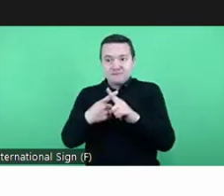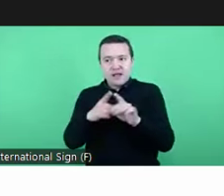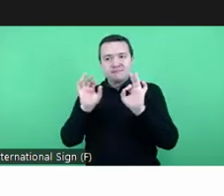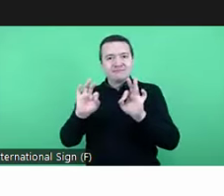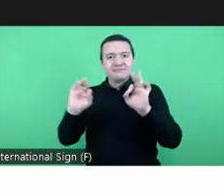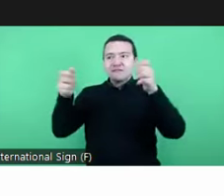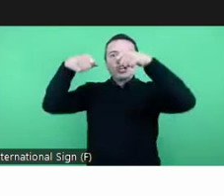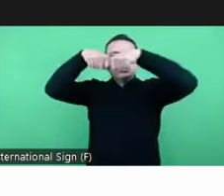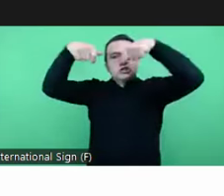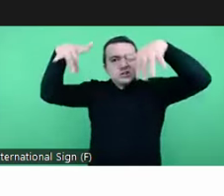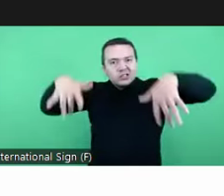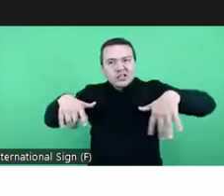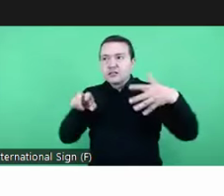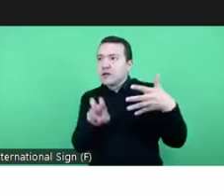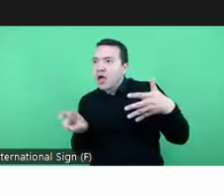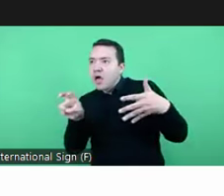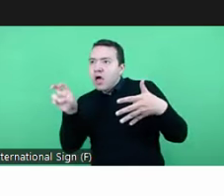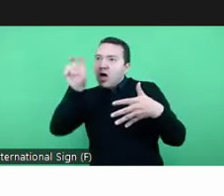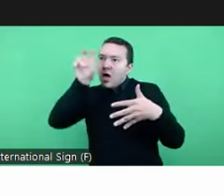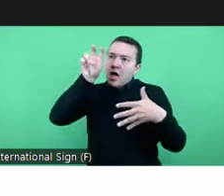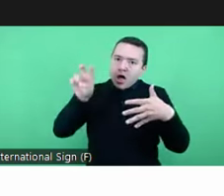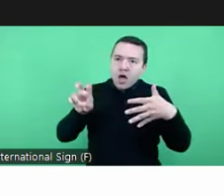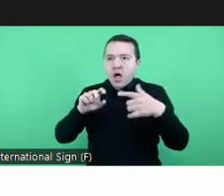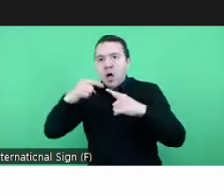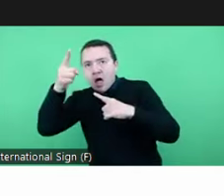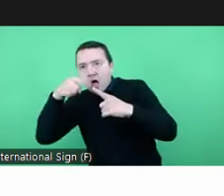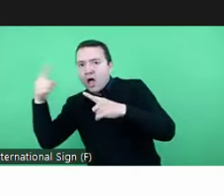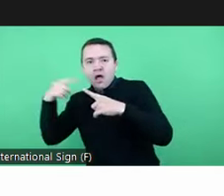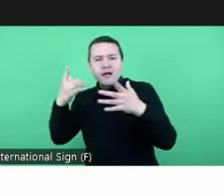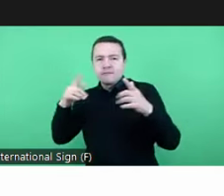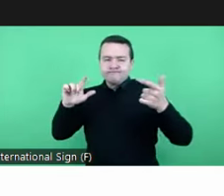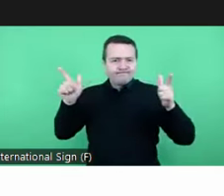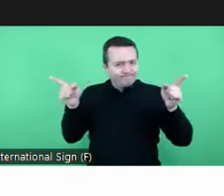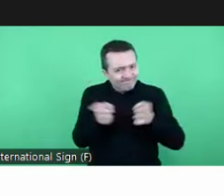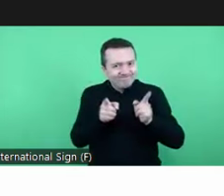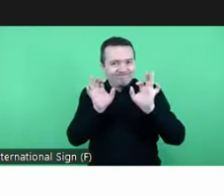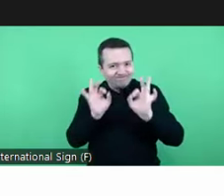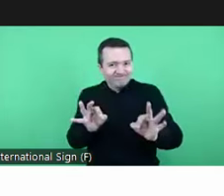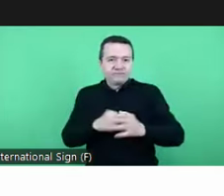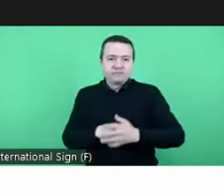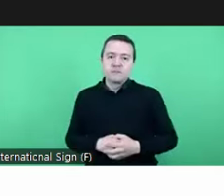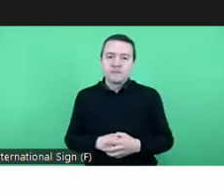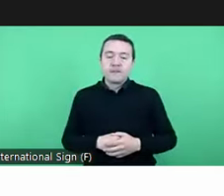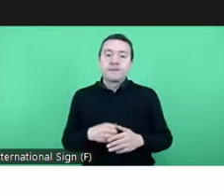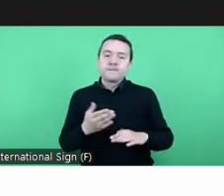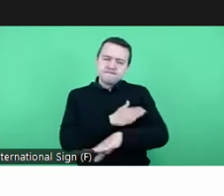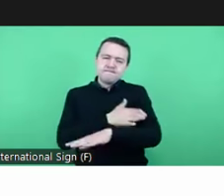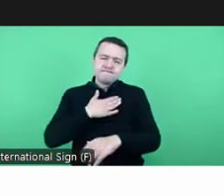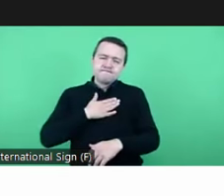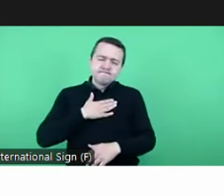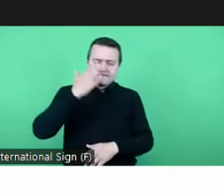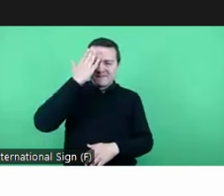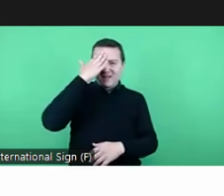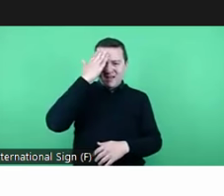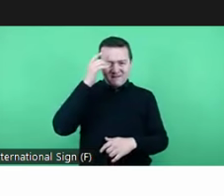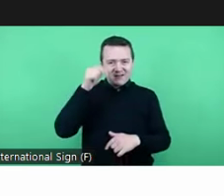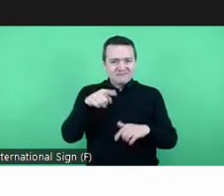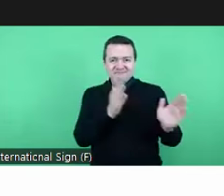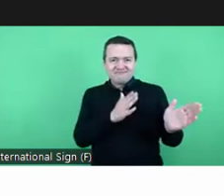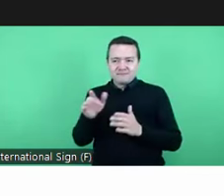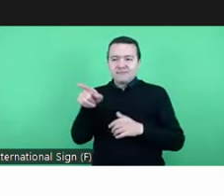una prestación pasa a estar Obviously, when a incluida provision lo moves que on nosotros to be conocemos como included in PIAs, what we know deja de as ser una barrera económica para